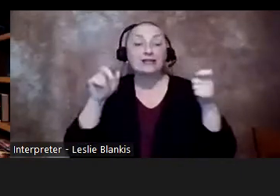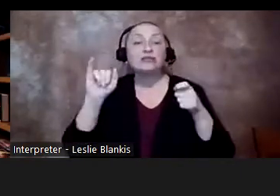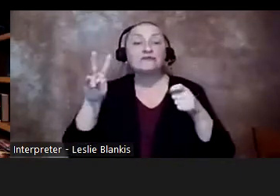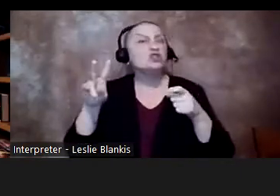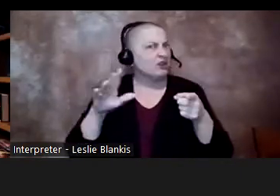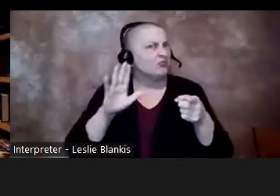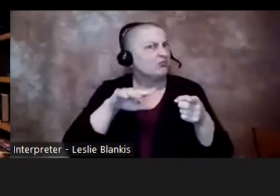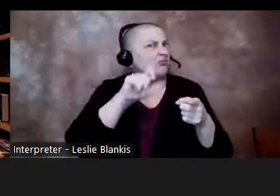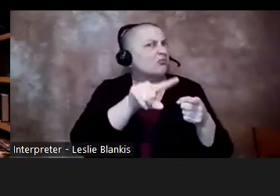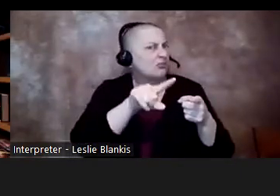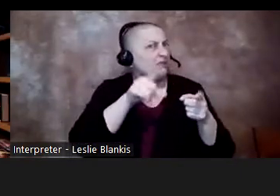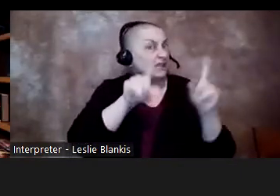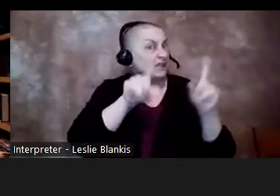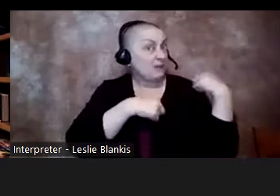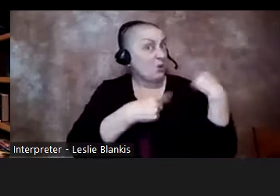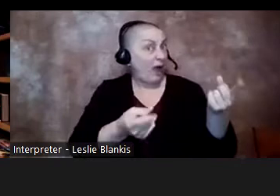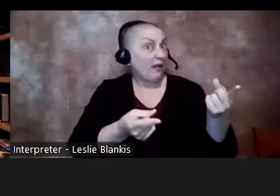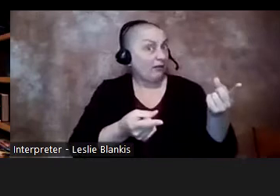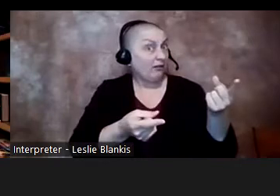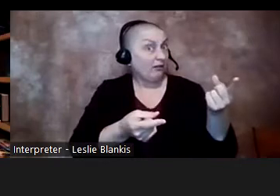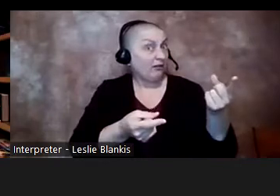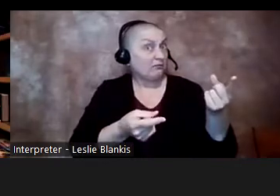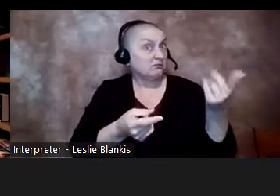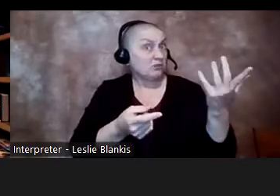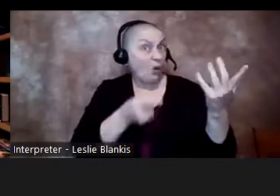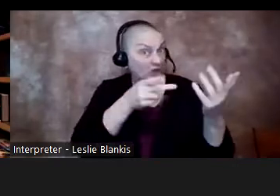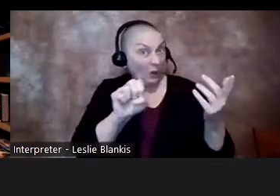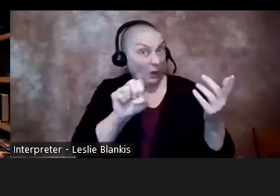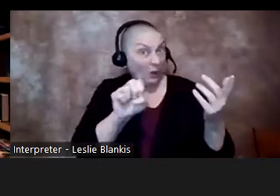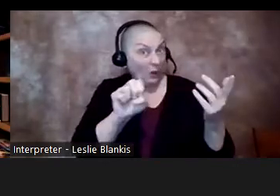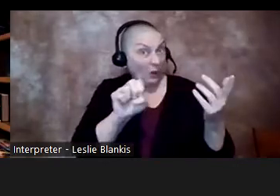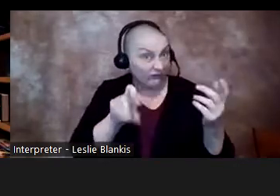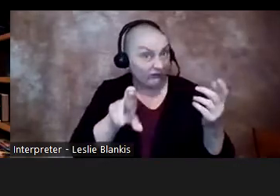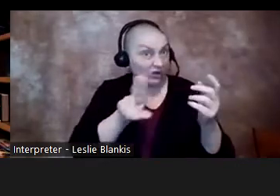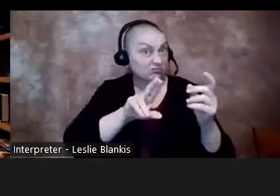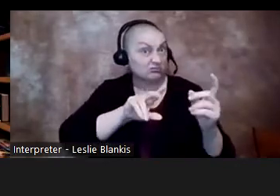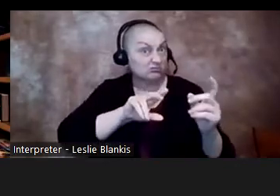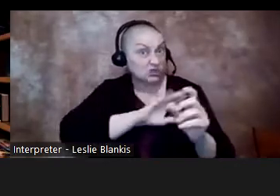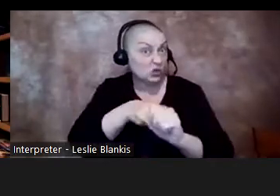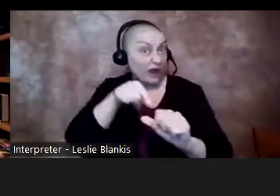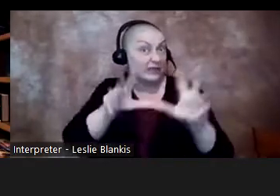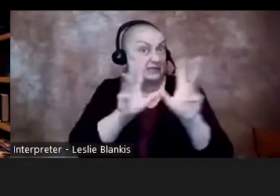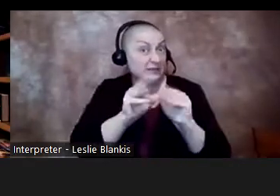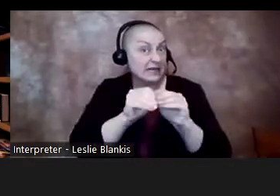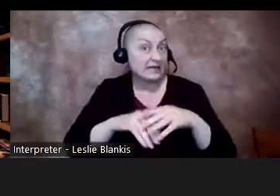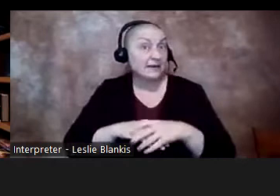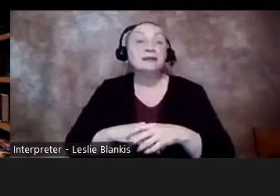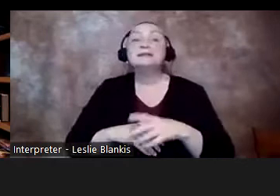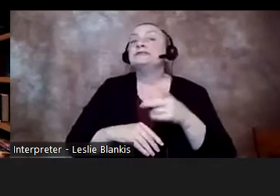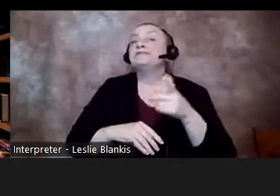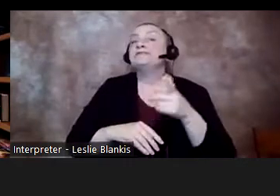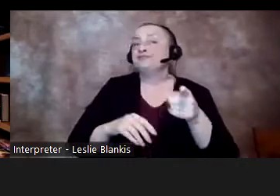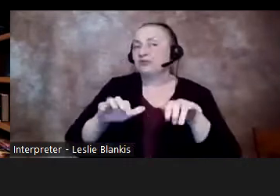been a while since you've been here, right? Or have you ever attended this one, and you attended other meetings that I remember you on?